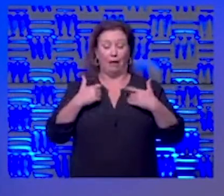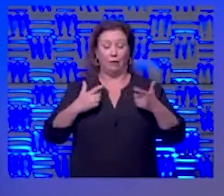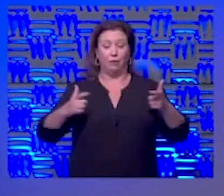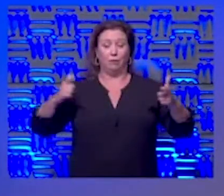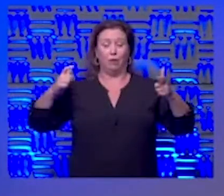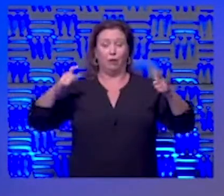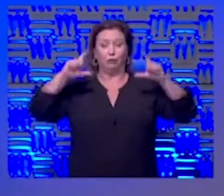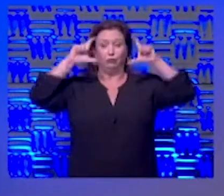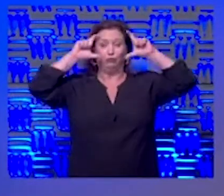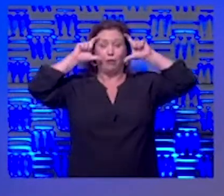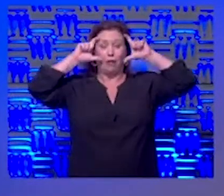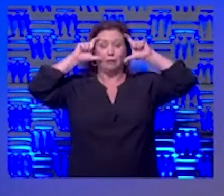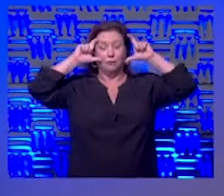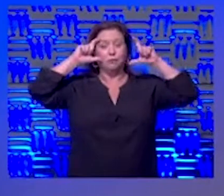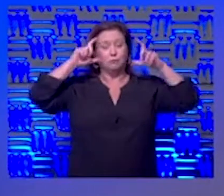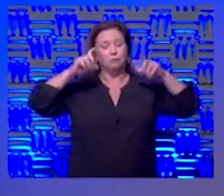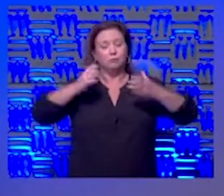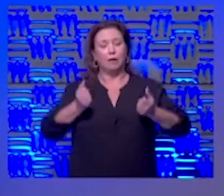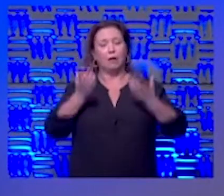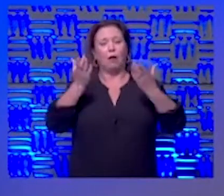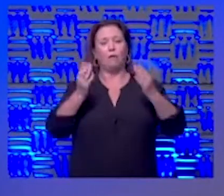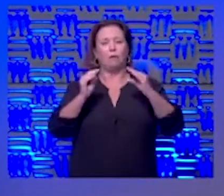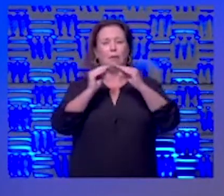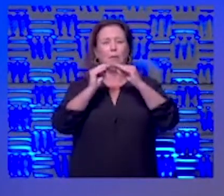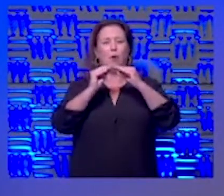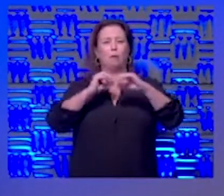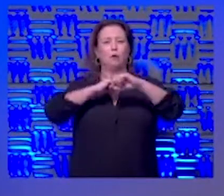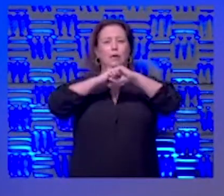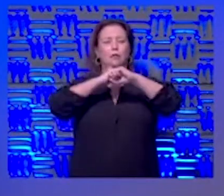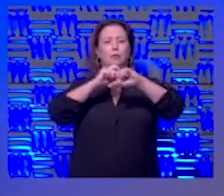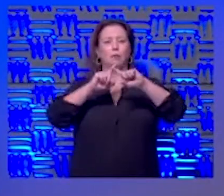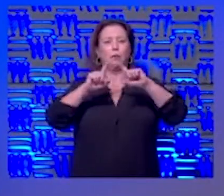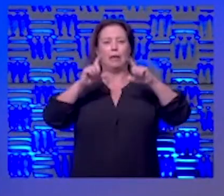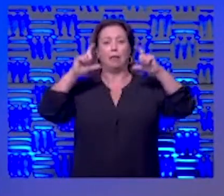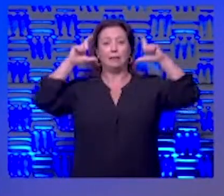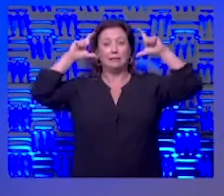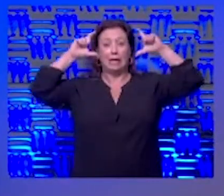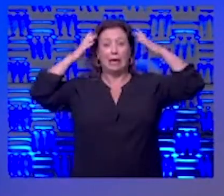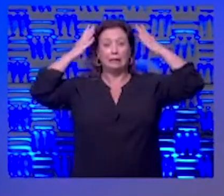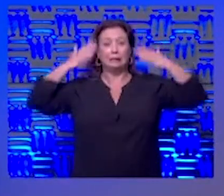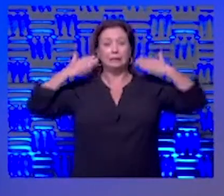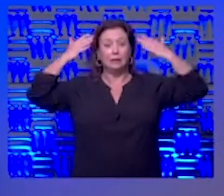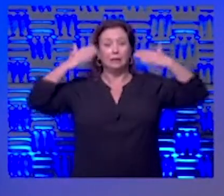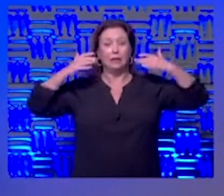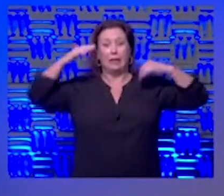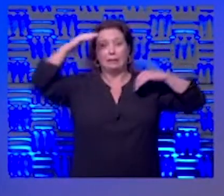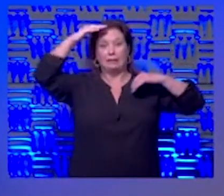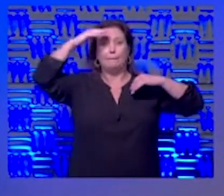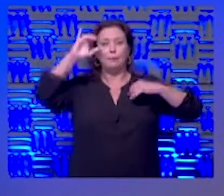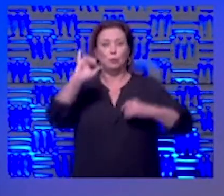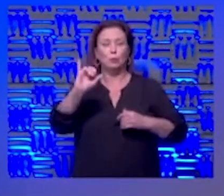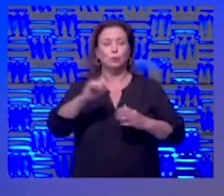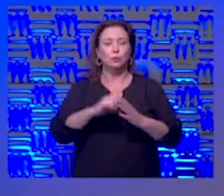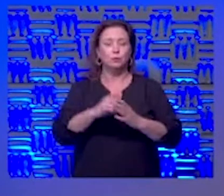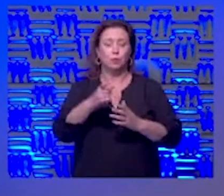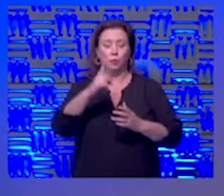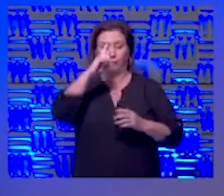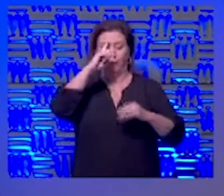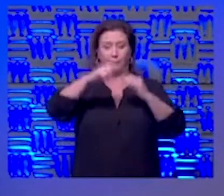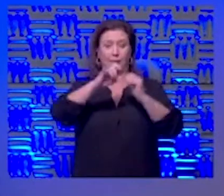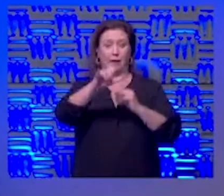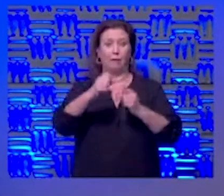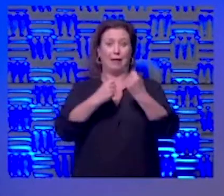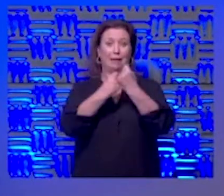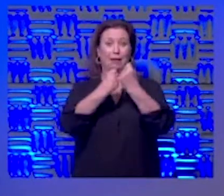larger sunglasses, say, that may offer a little bit of protection, but you really need the protection on the sides and the top. So that is one thing to consider. I would